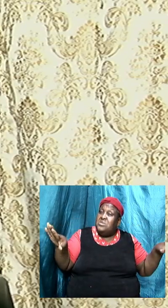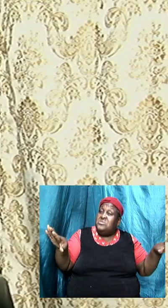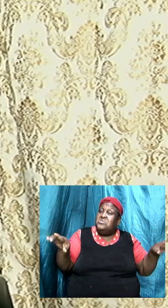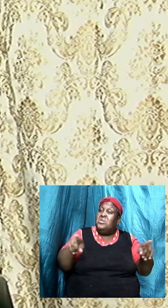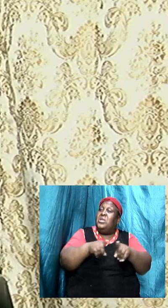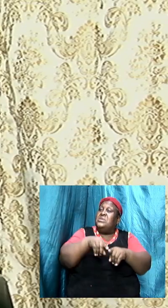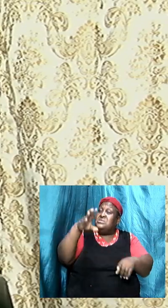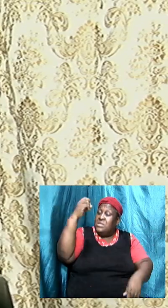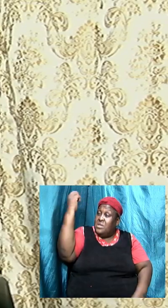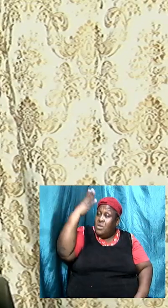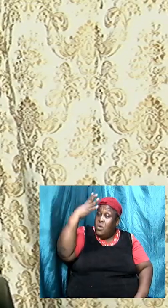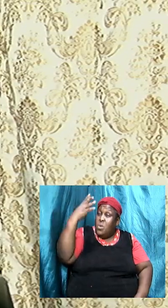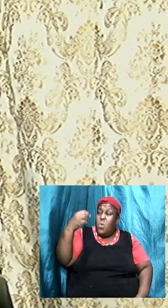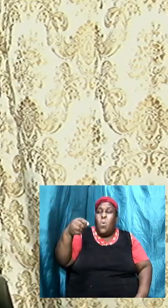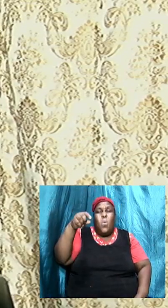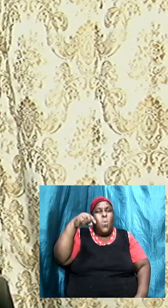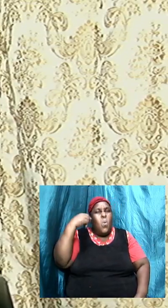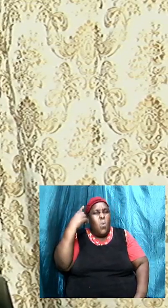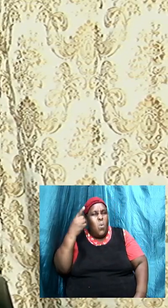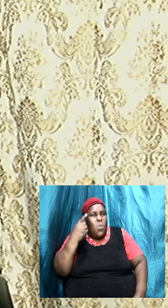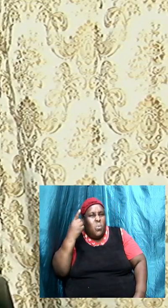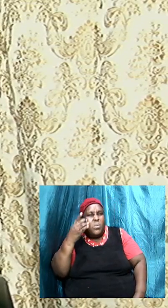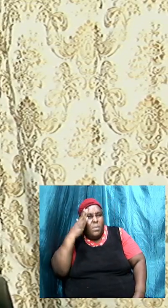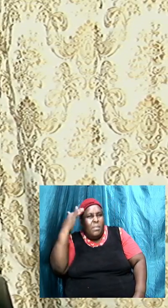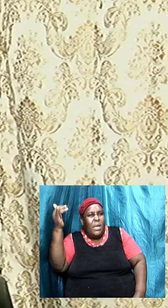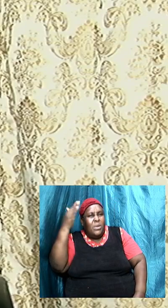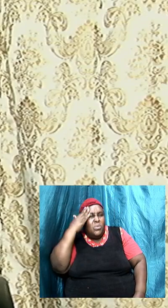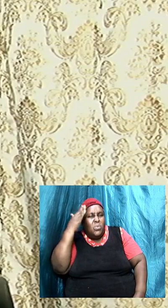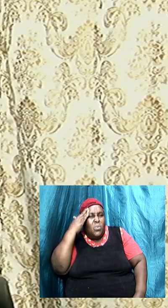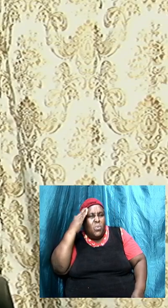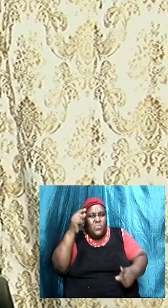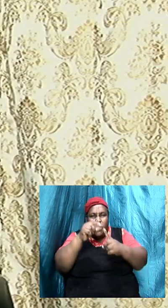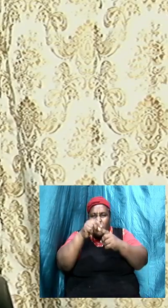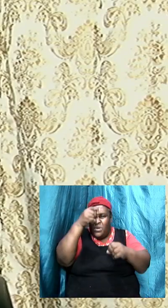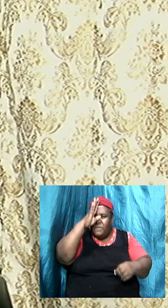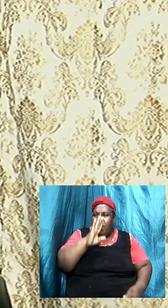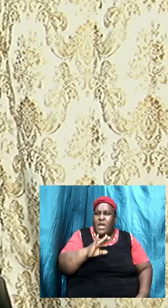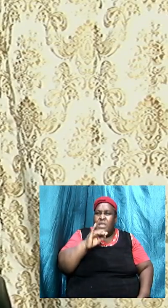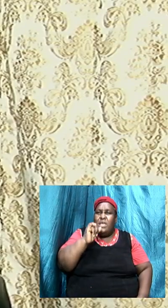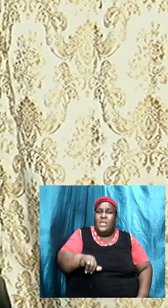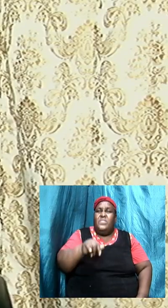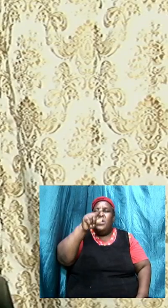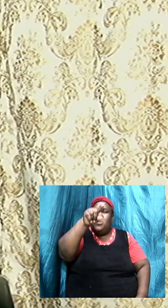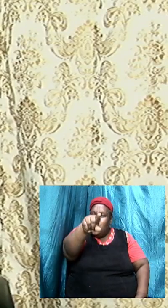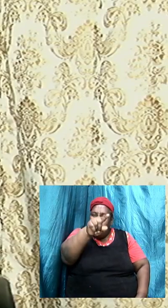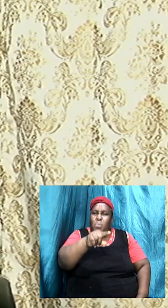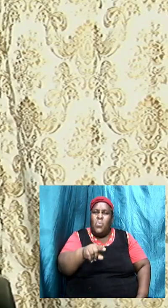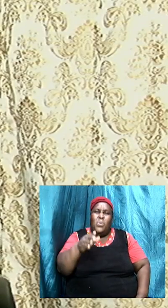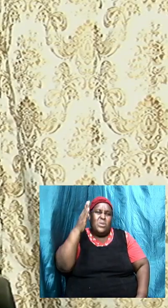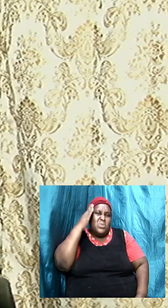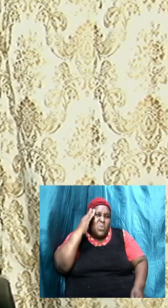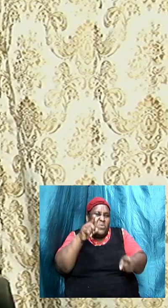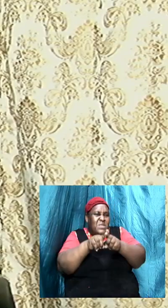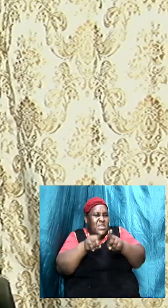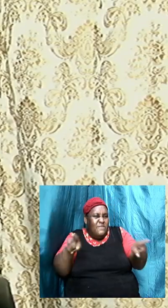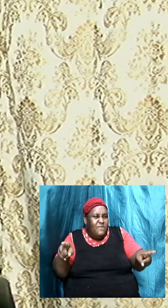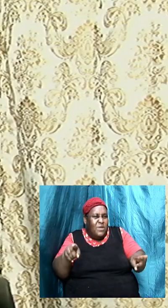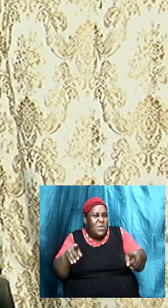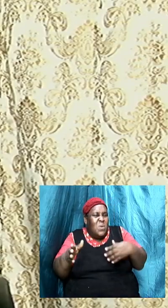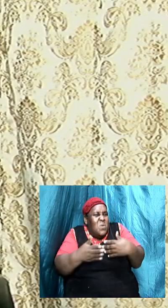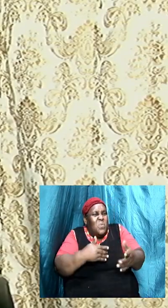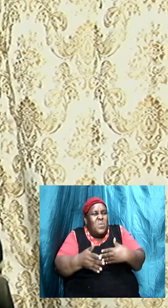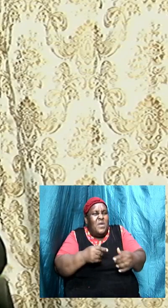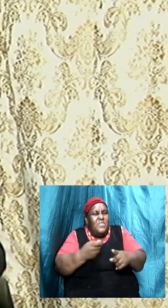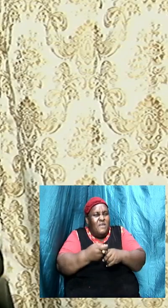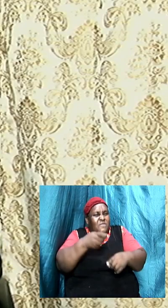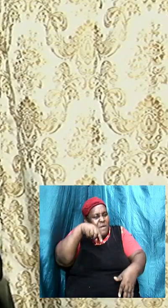is only by knowing the word of God that you are going to differentiate if it is from hell or